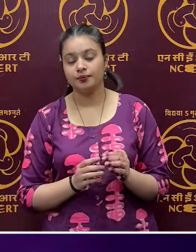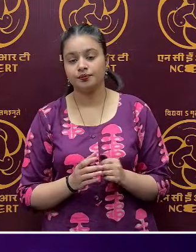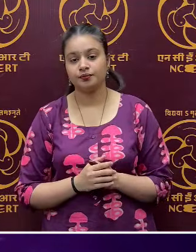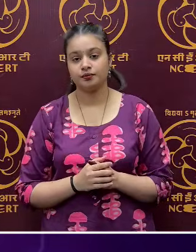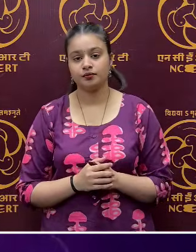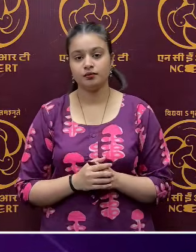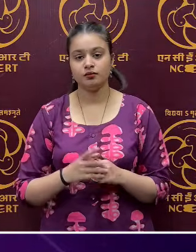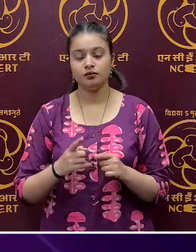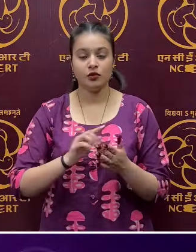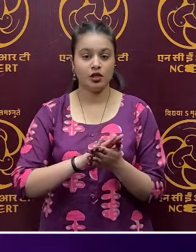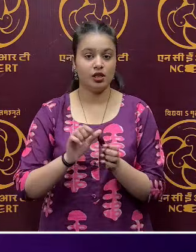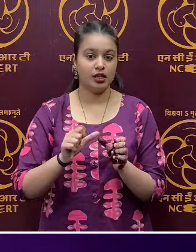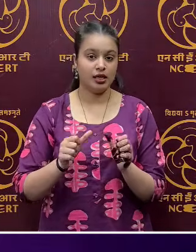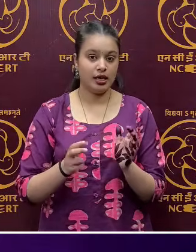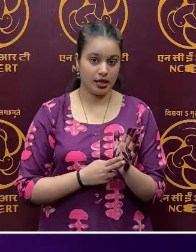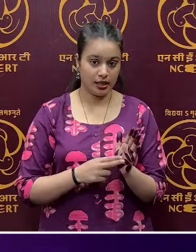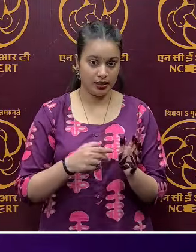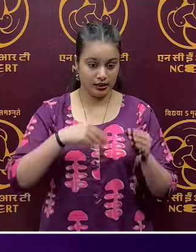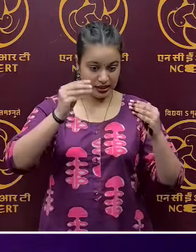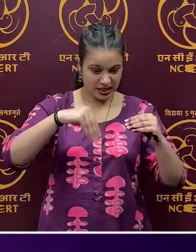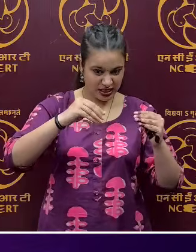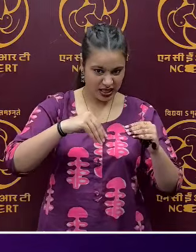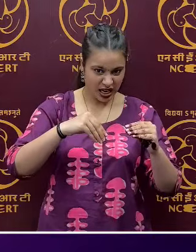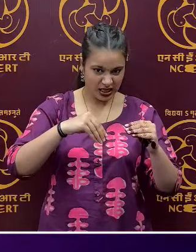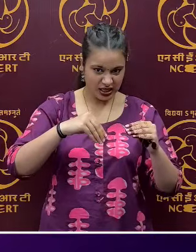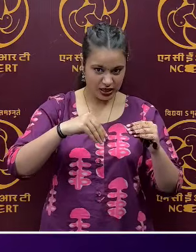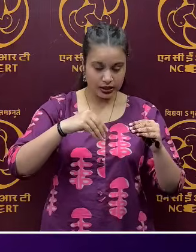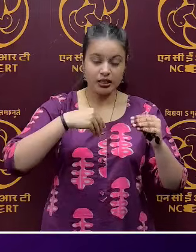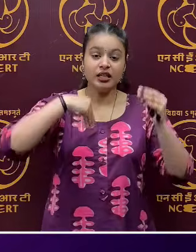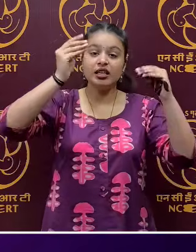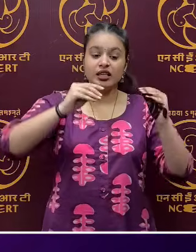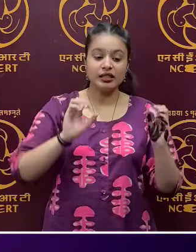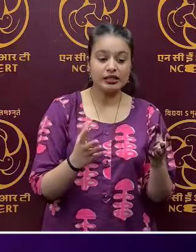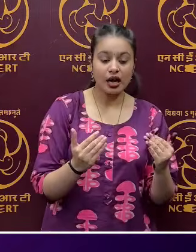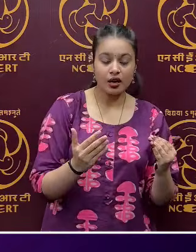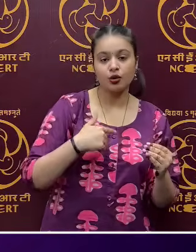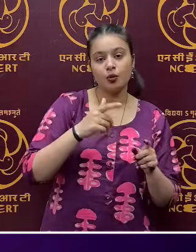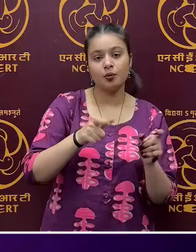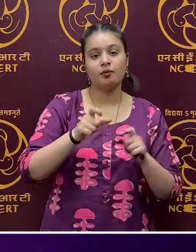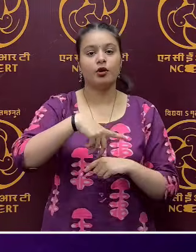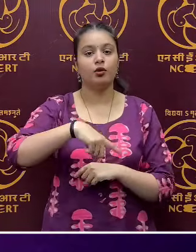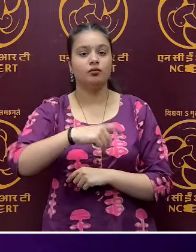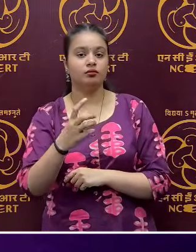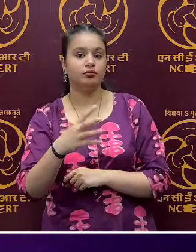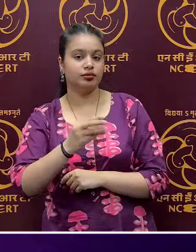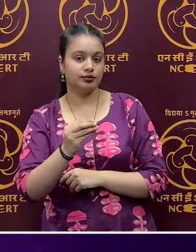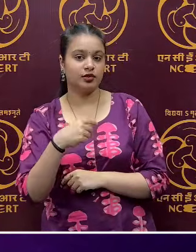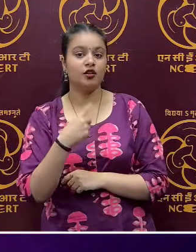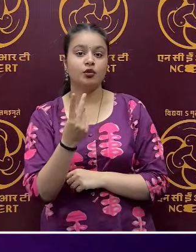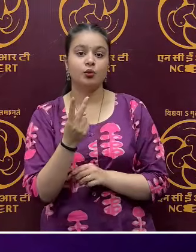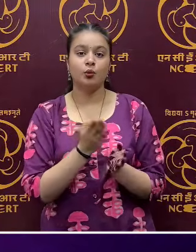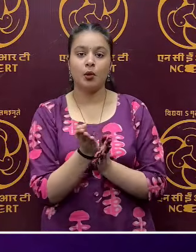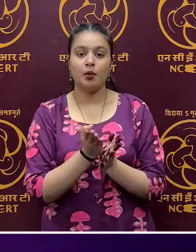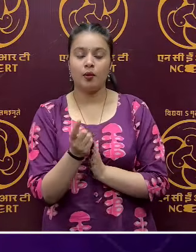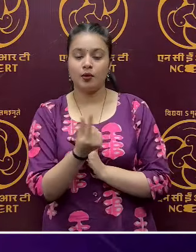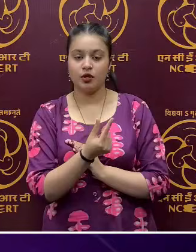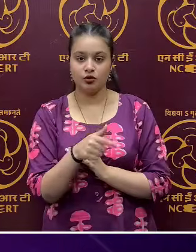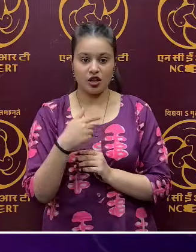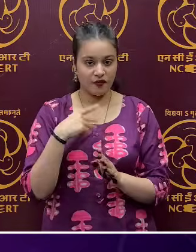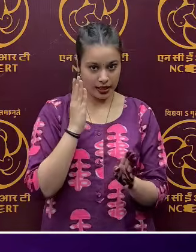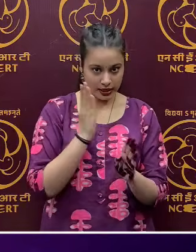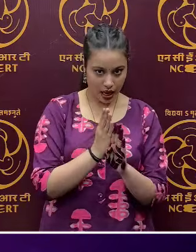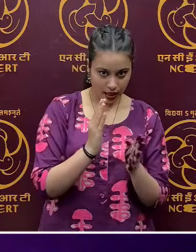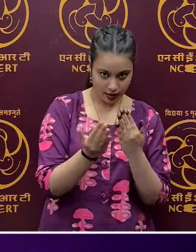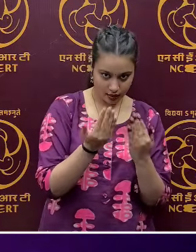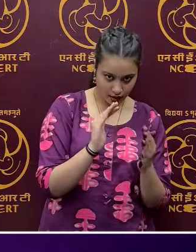No sooner did it start raining, everybody left. Okay, so there are two ways to use than. One is direct